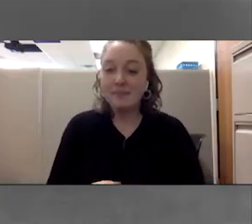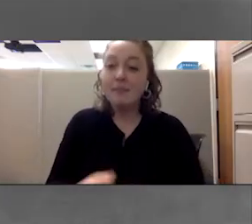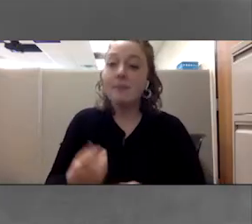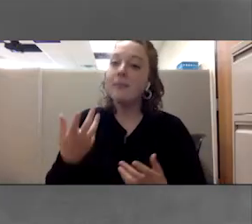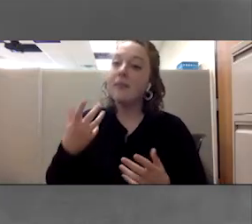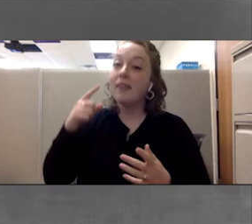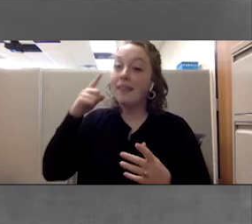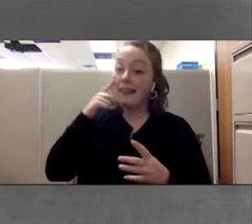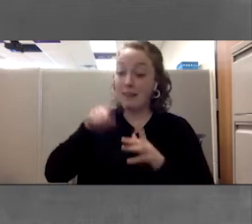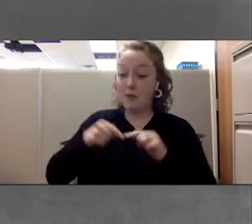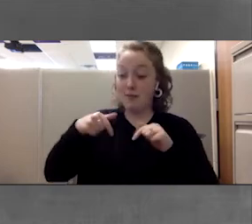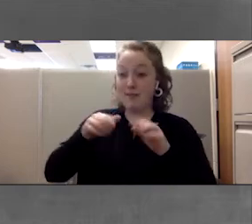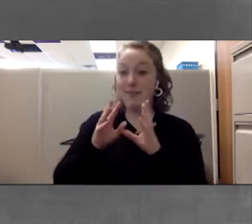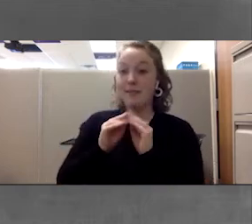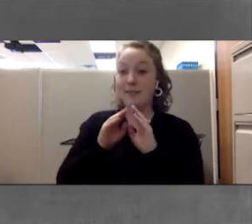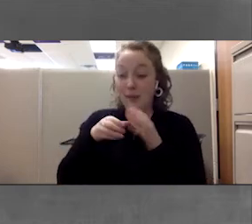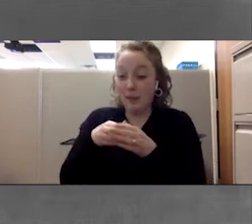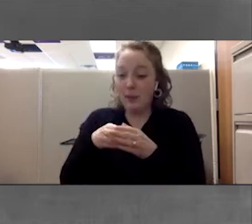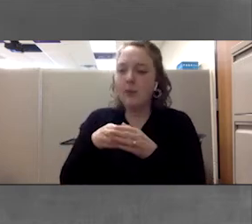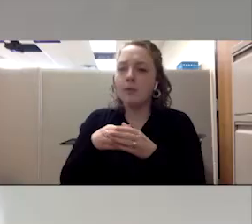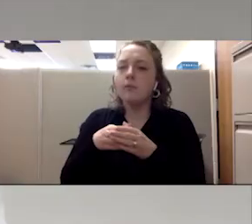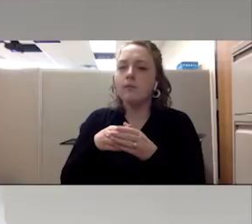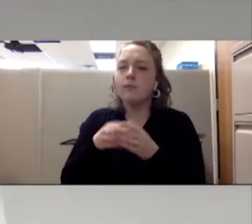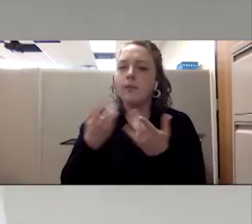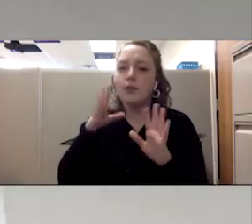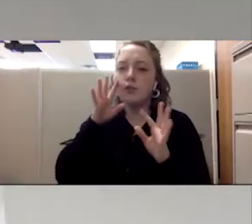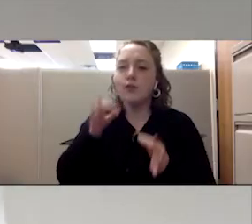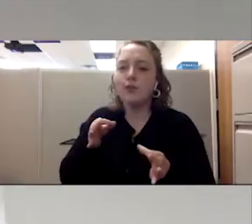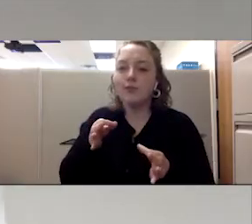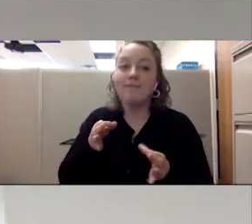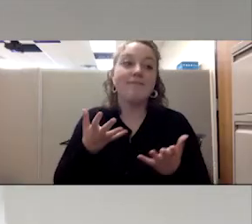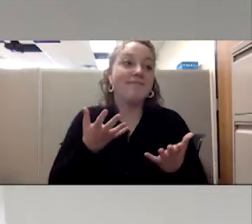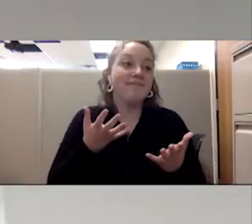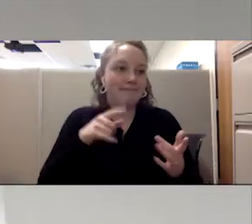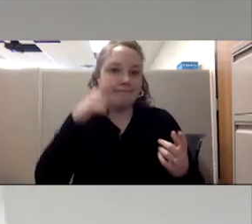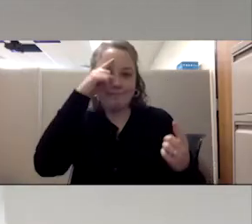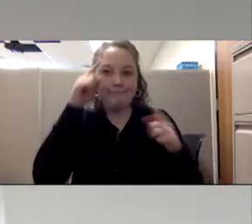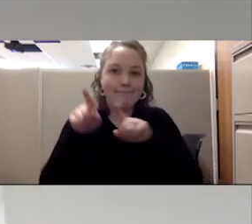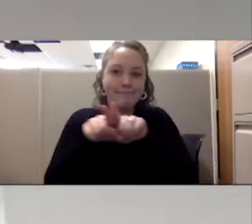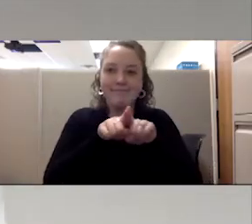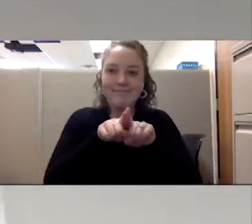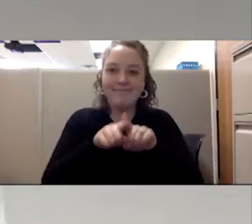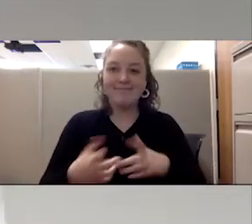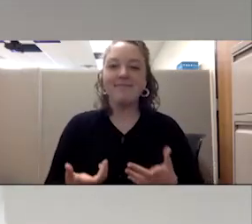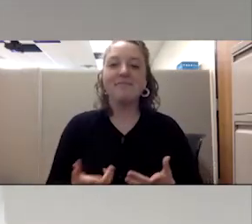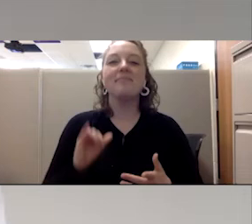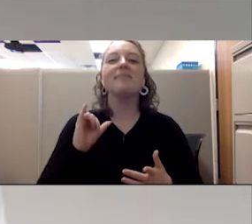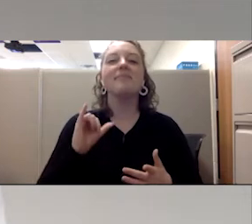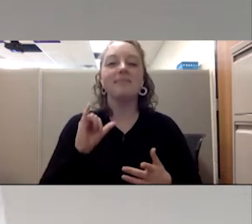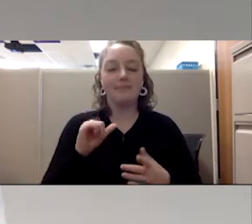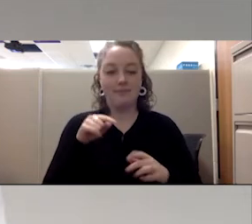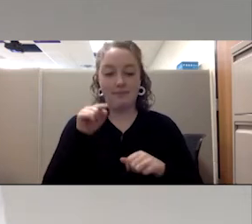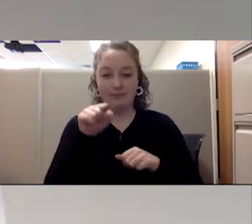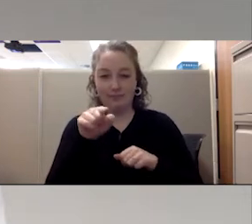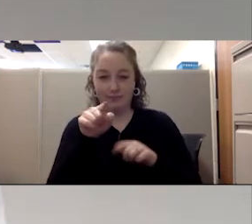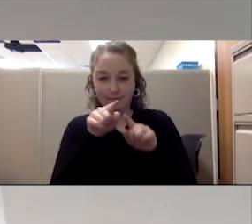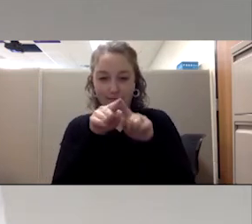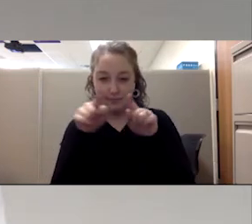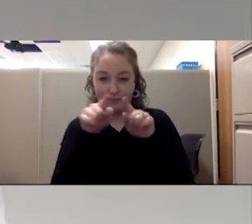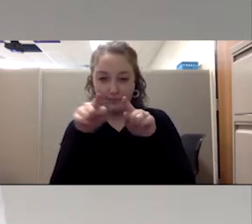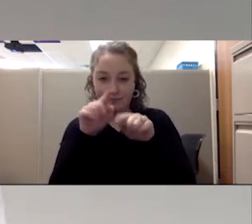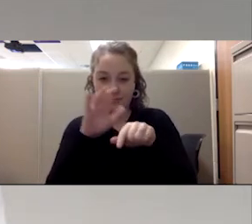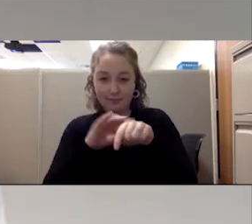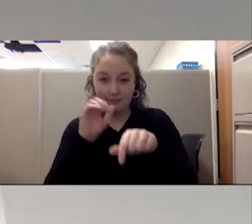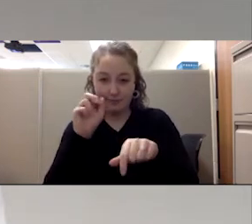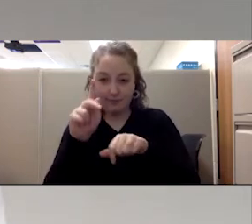kind of knowing what they wanted. No argument. Yeah. Okay, now it looks like they're recalling us in